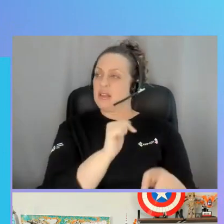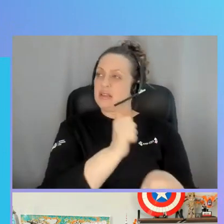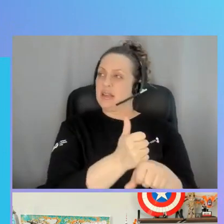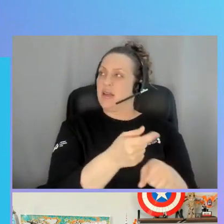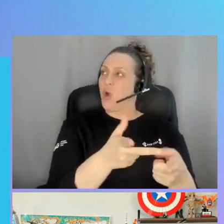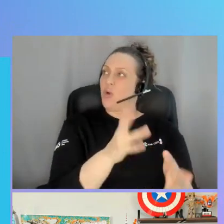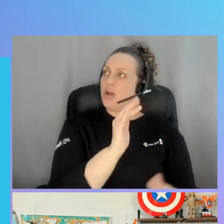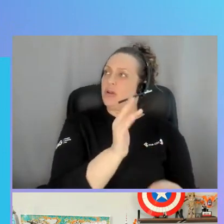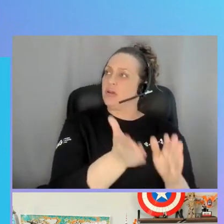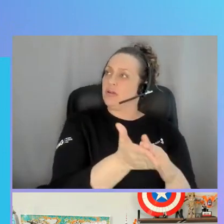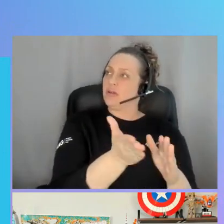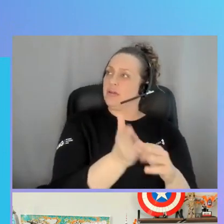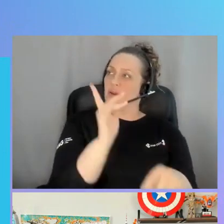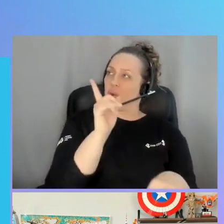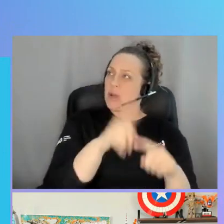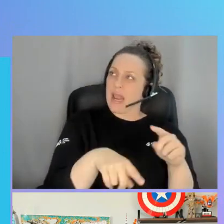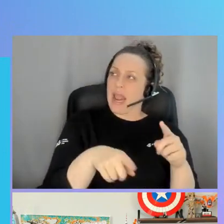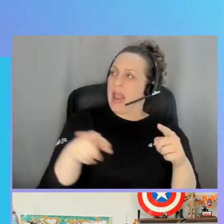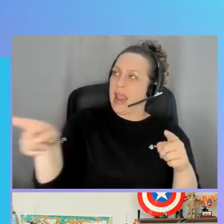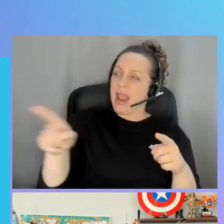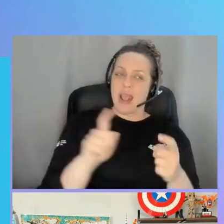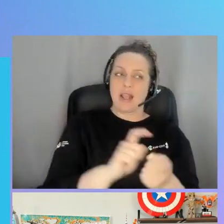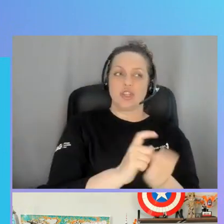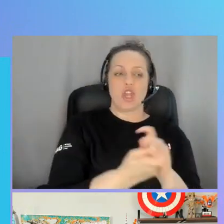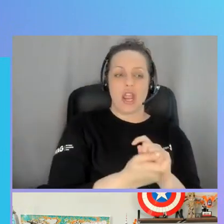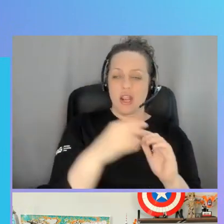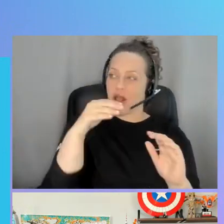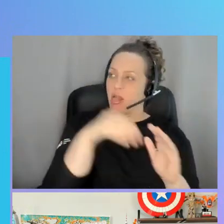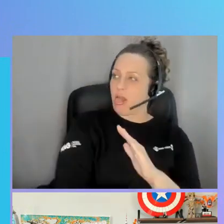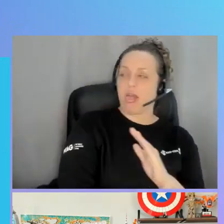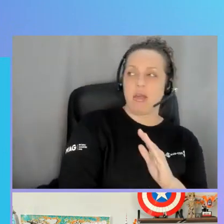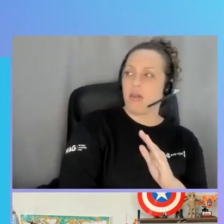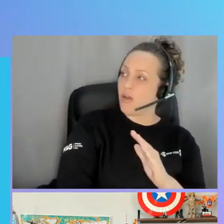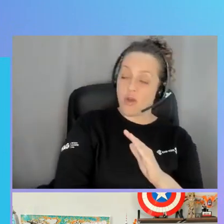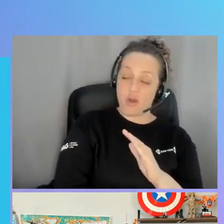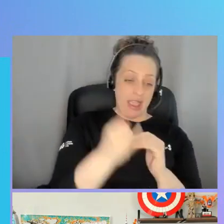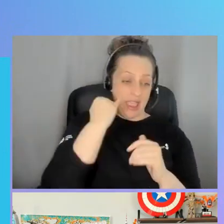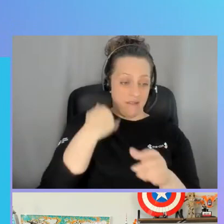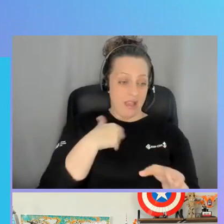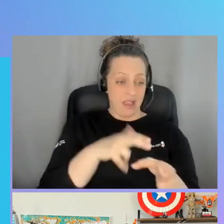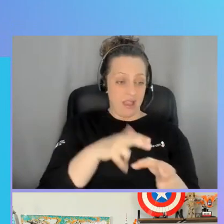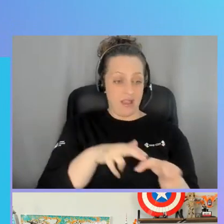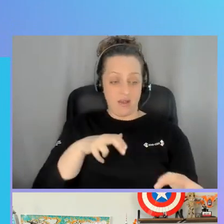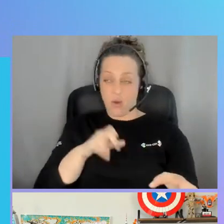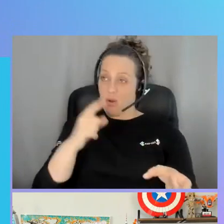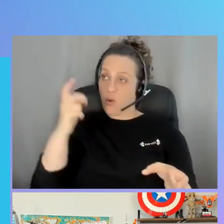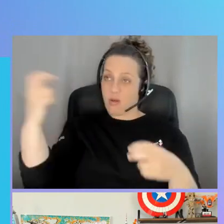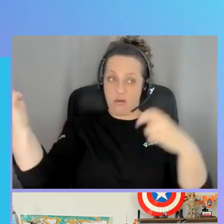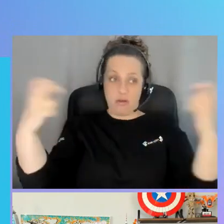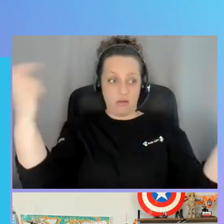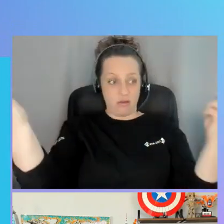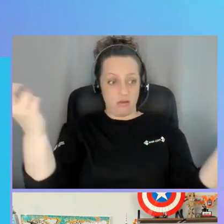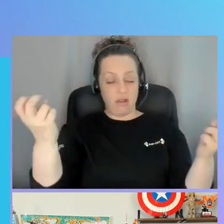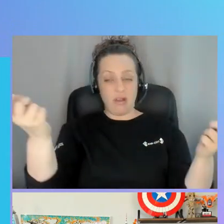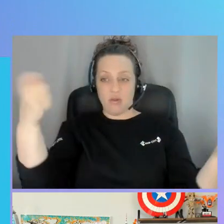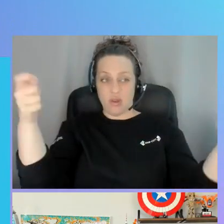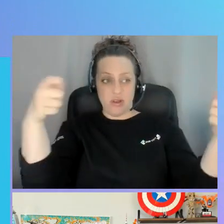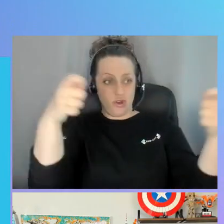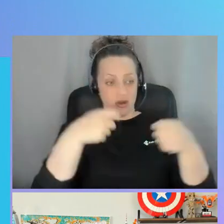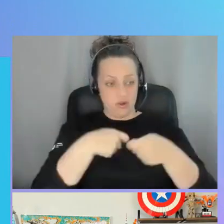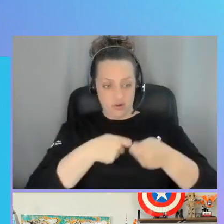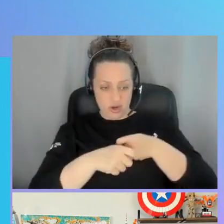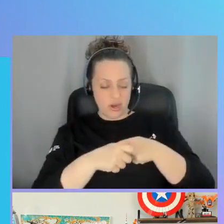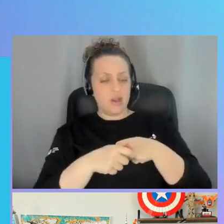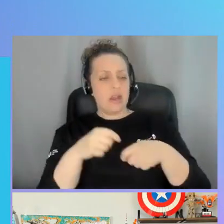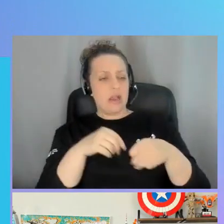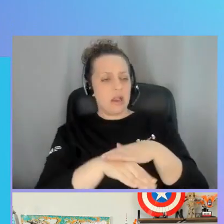that it can't be undone and can't regress, right? You want this to be a model of self-sustaining, right? So that's the goal